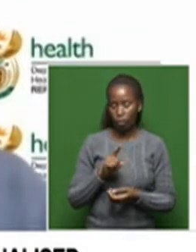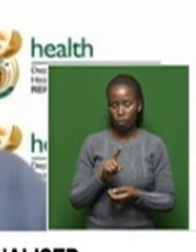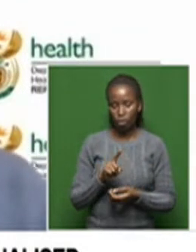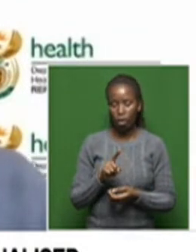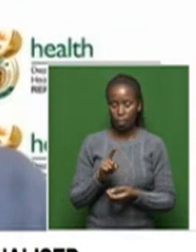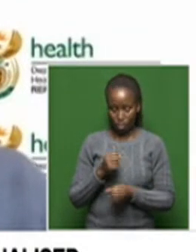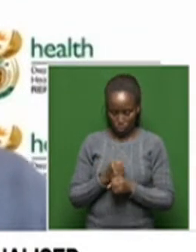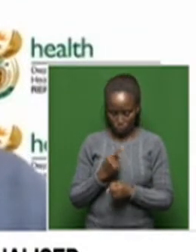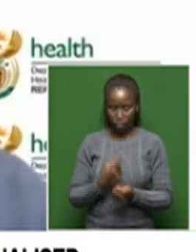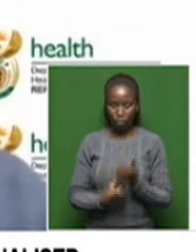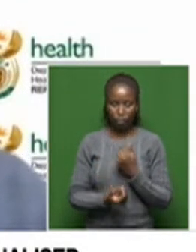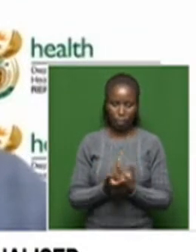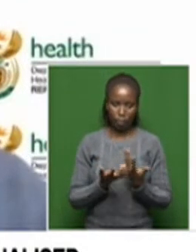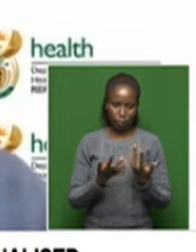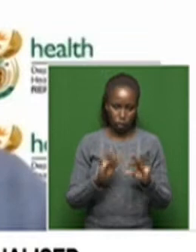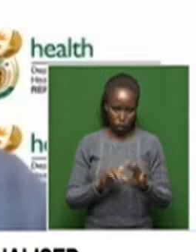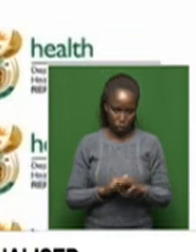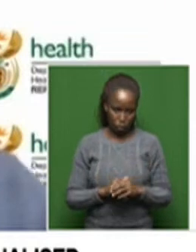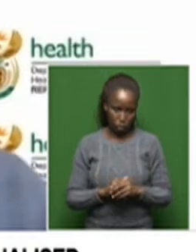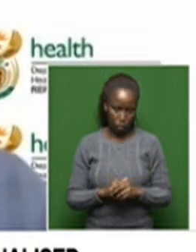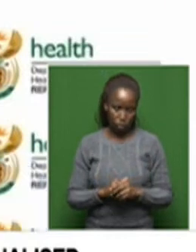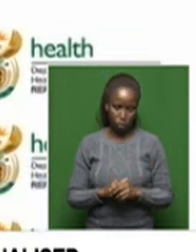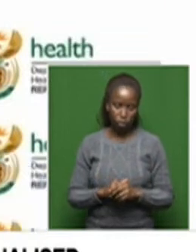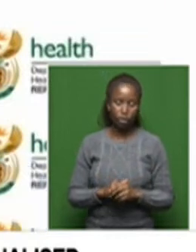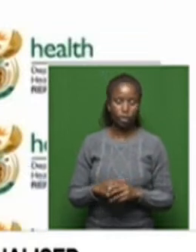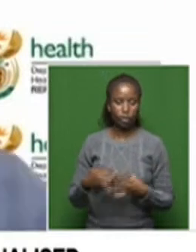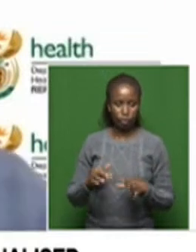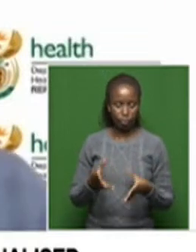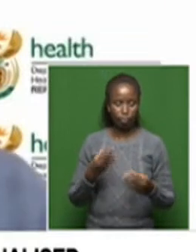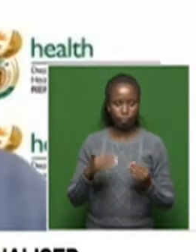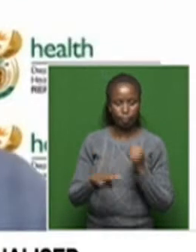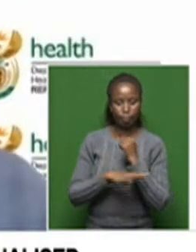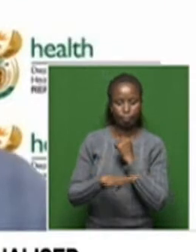done. They've repurposed beds